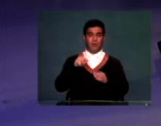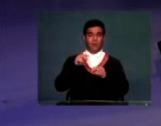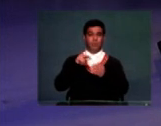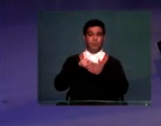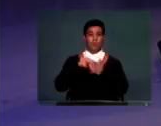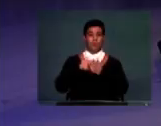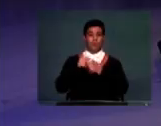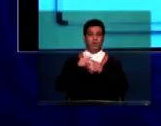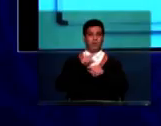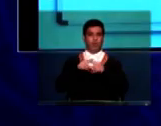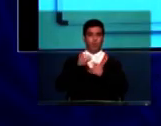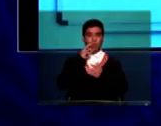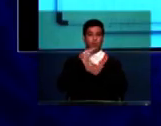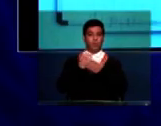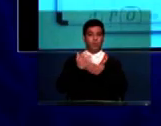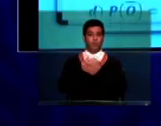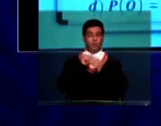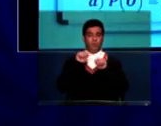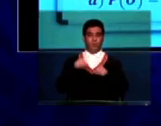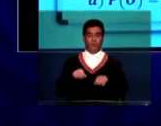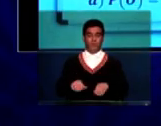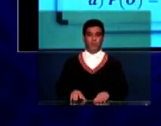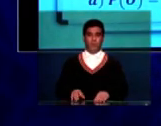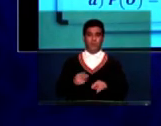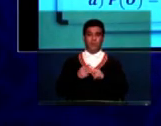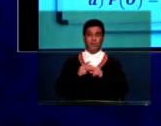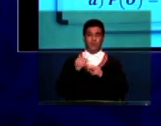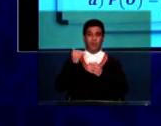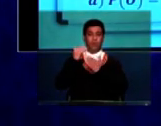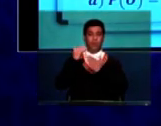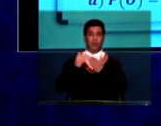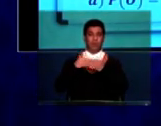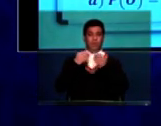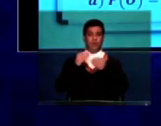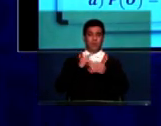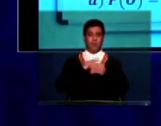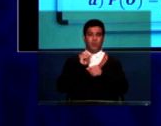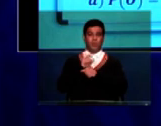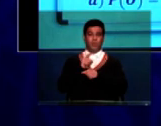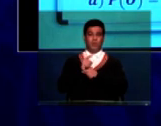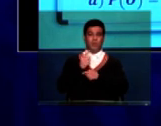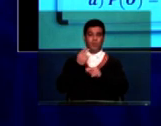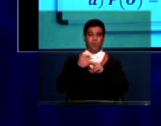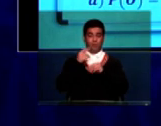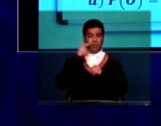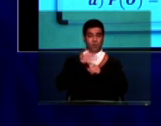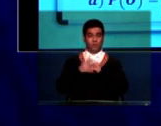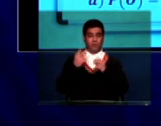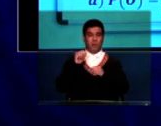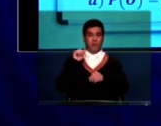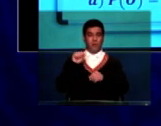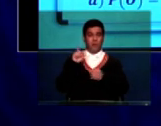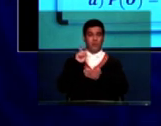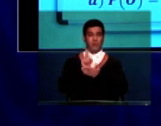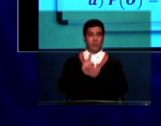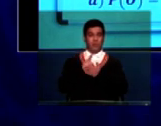tezkorlik bilan javob berishamiz. Demak, quyidagi berilganlardan bilishimiz mumkinki, A shartida,